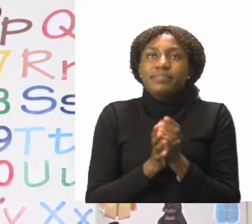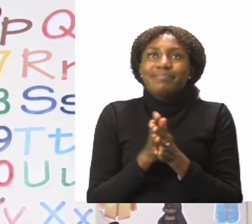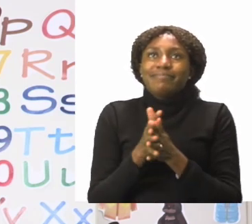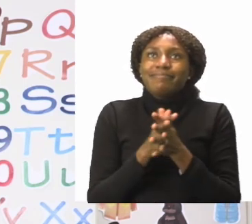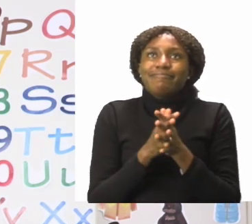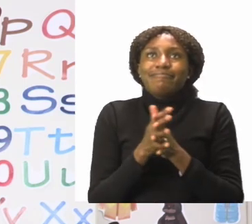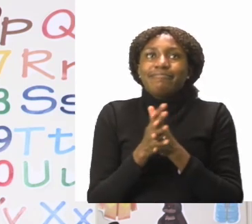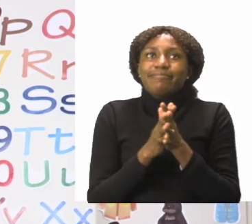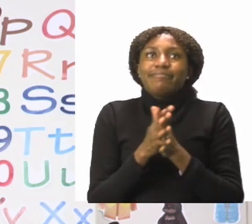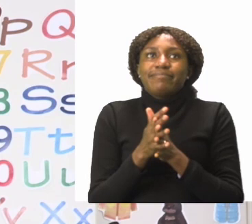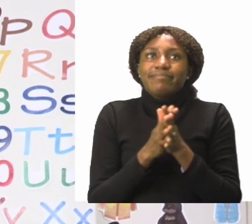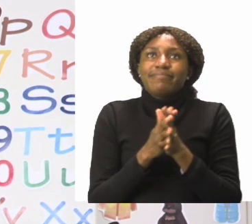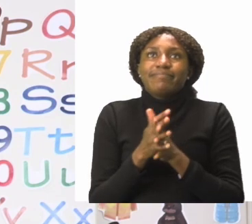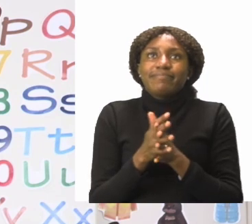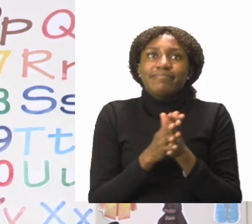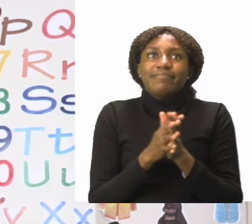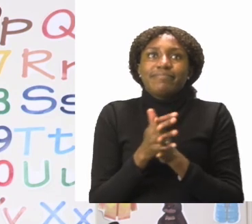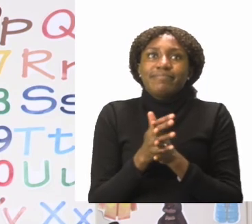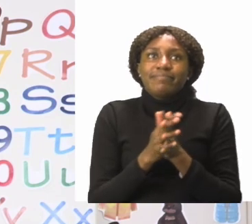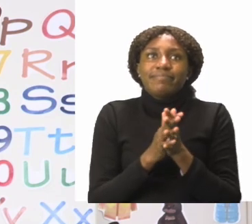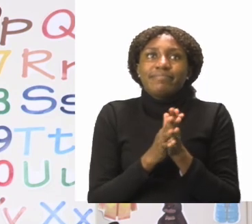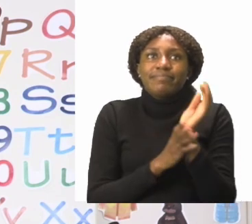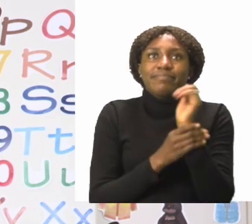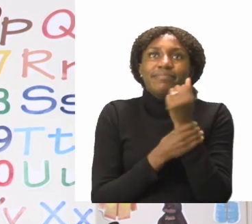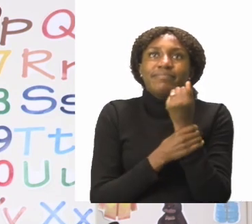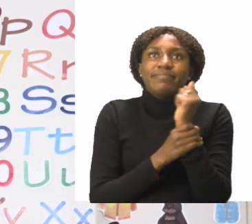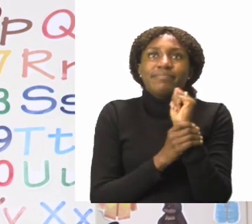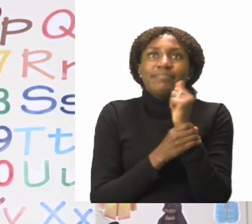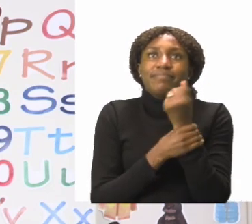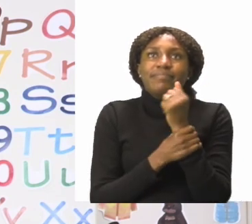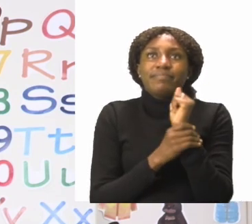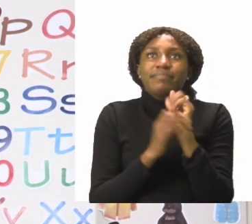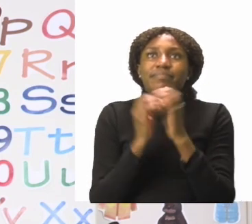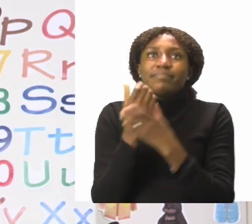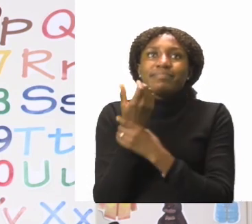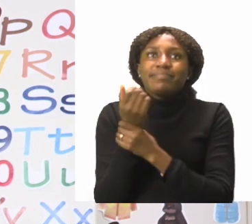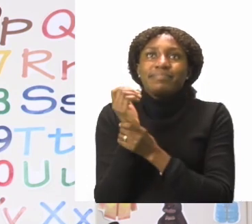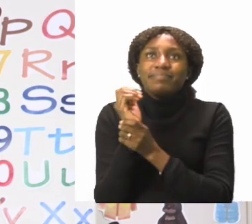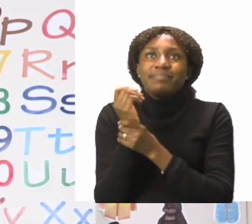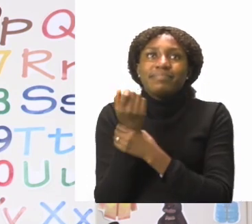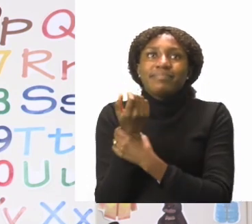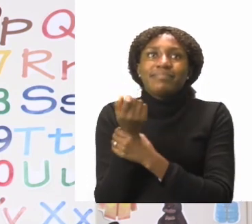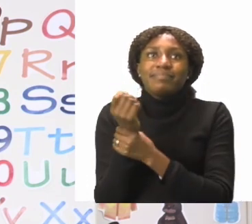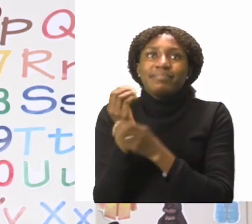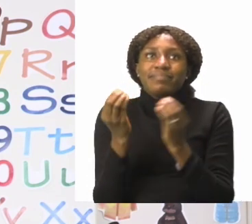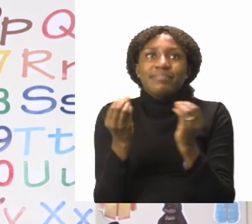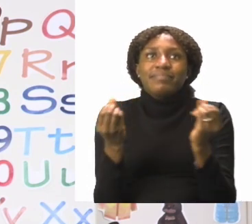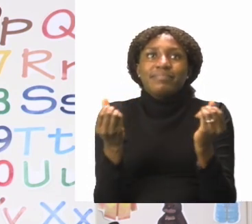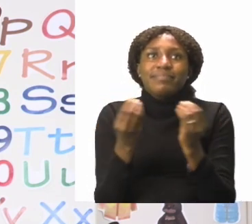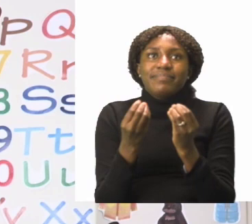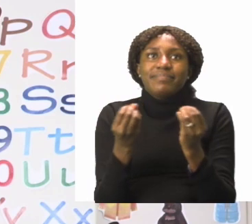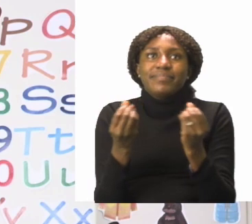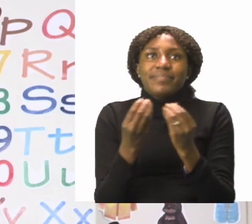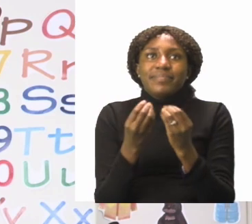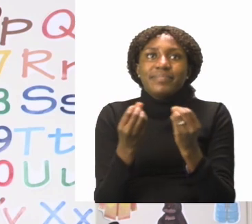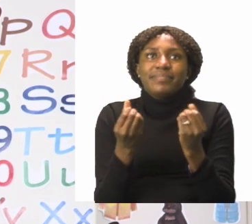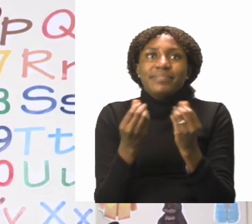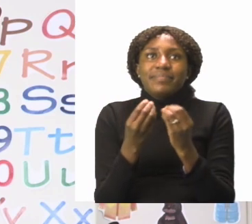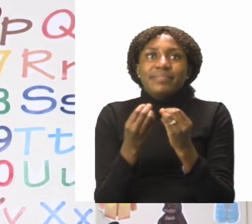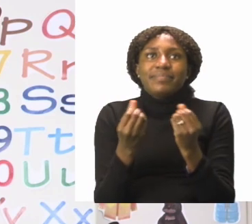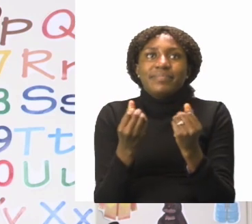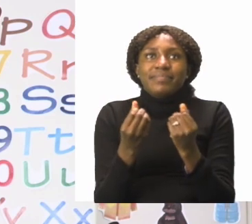in between our fingers, on our wrists, and our fingertips